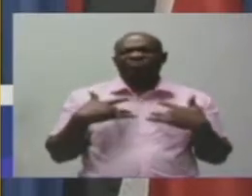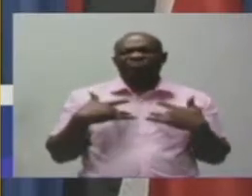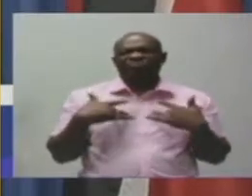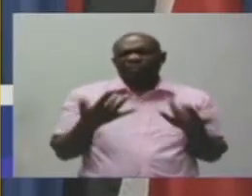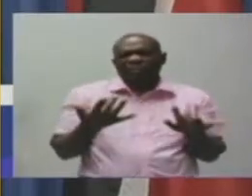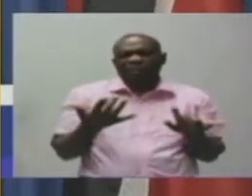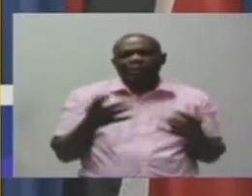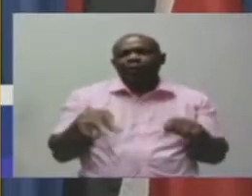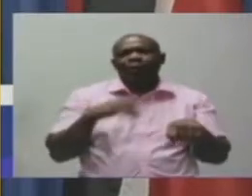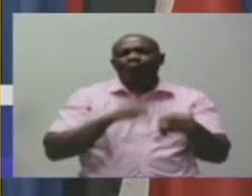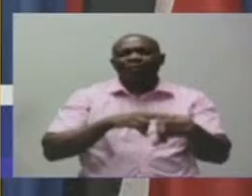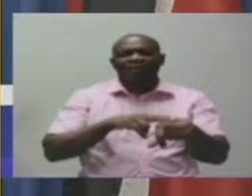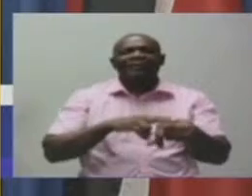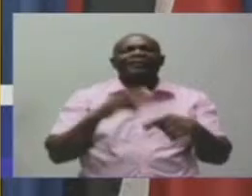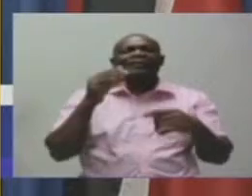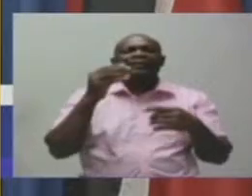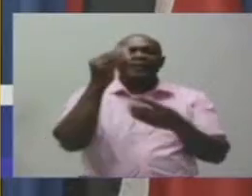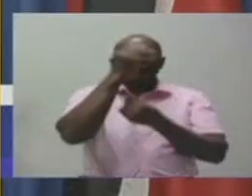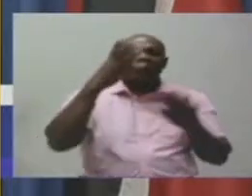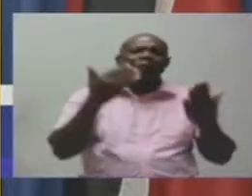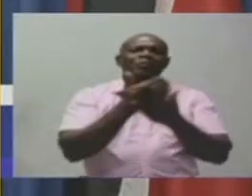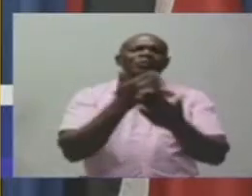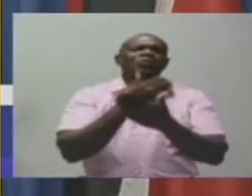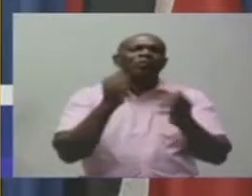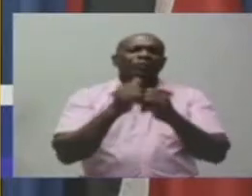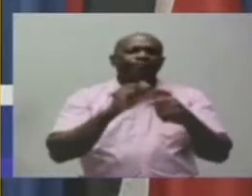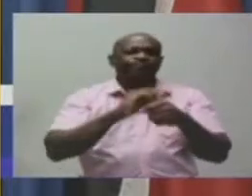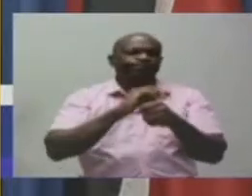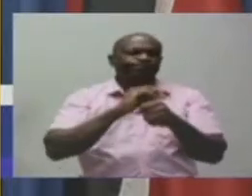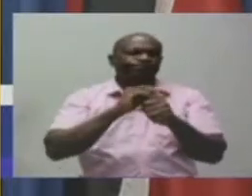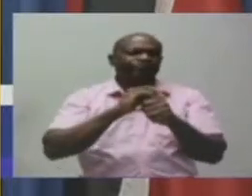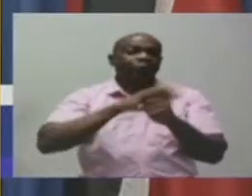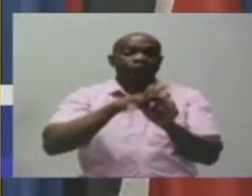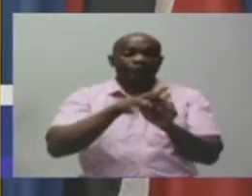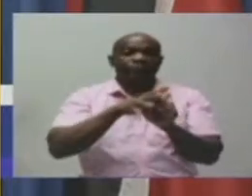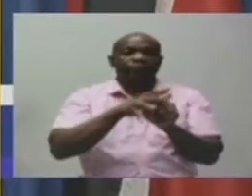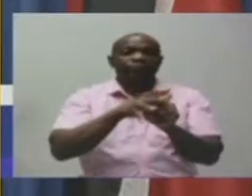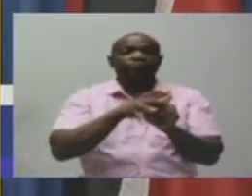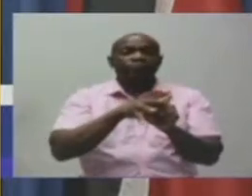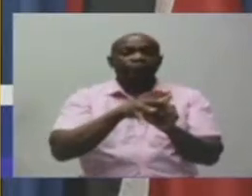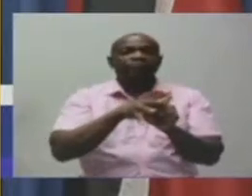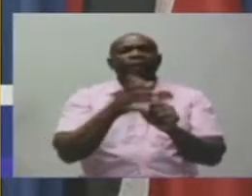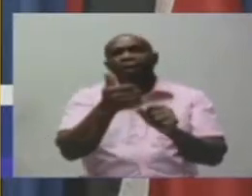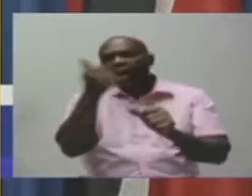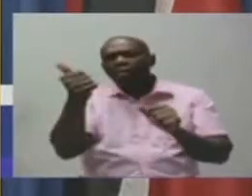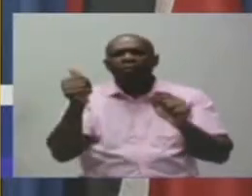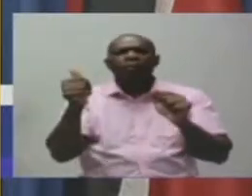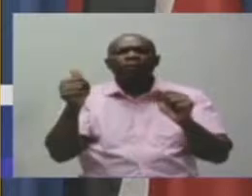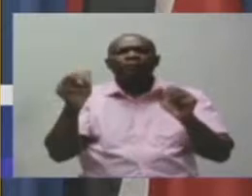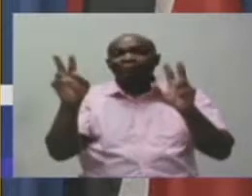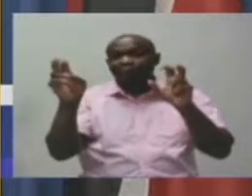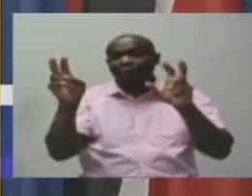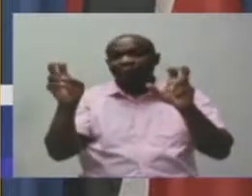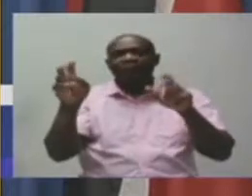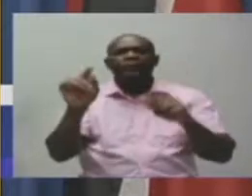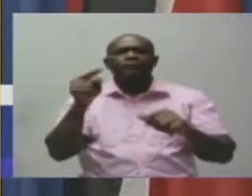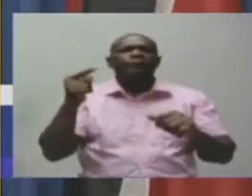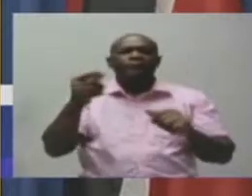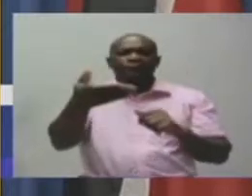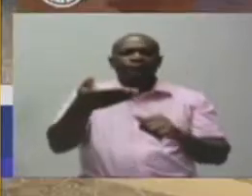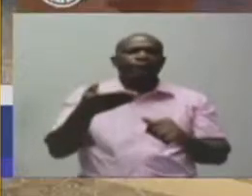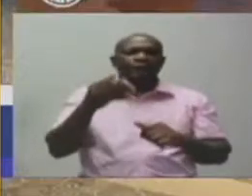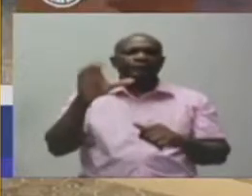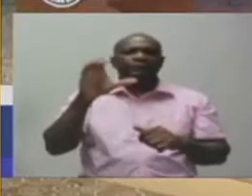the COVID-19 challenges and other issues, I would like today to use the same format and ask Dr. Parasram to lead his team